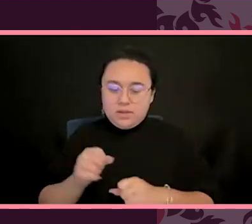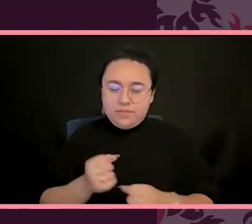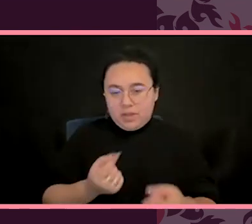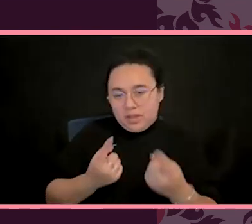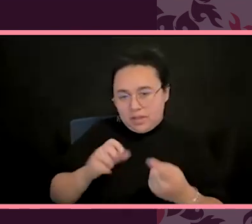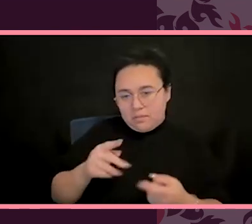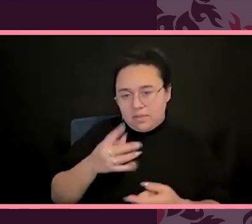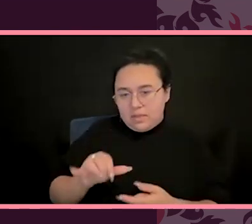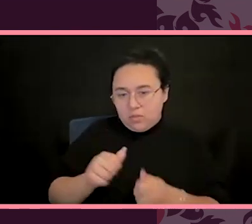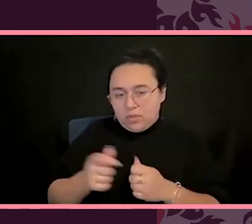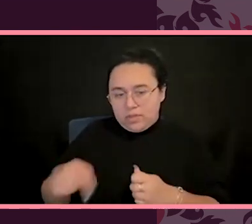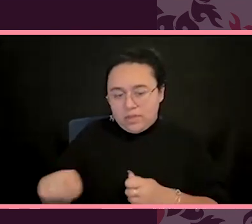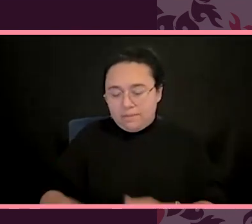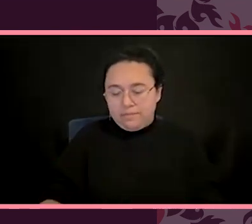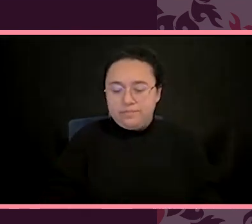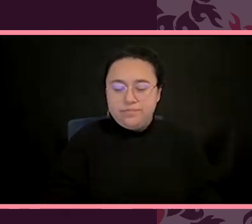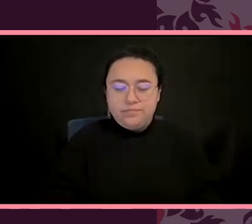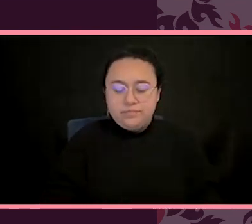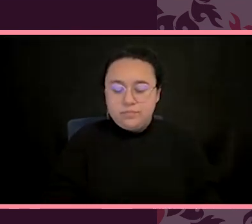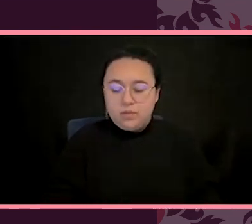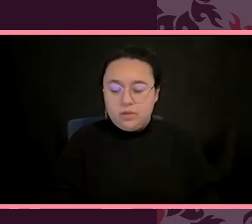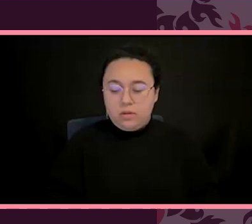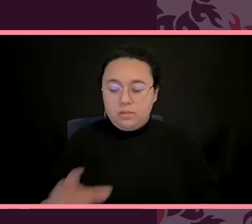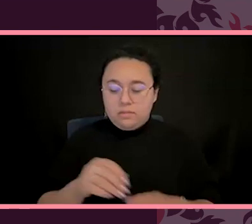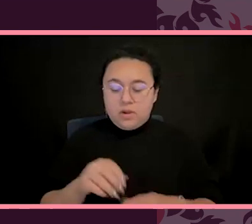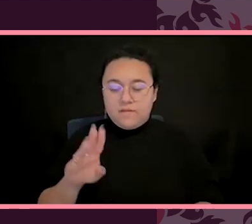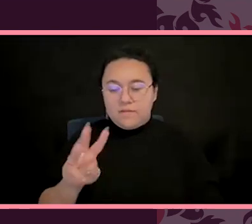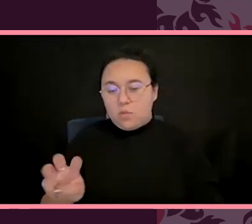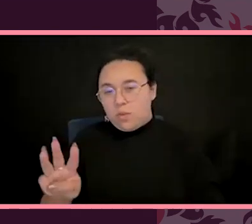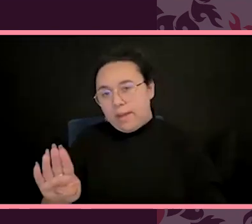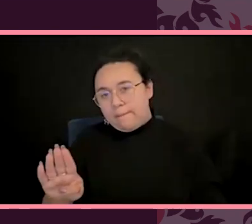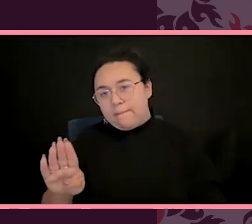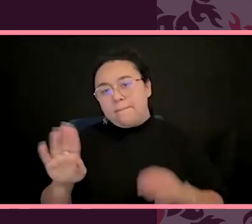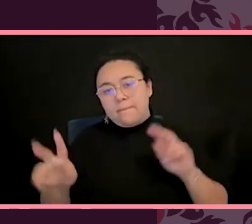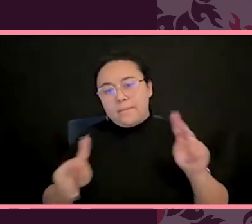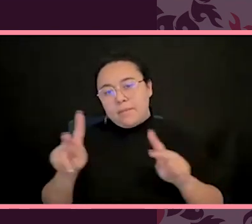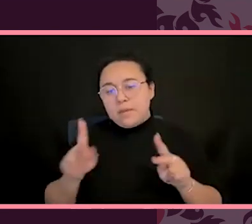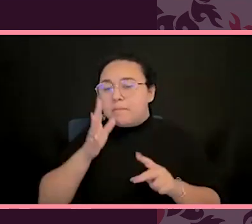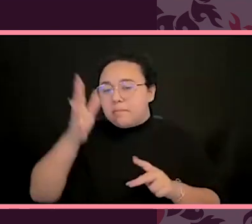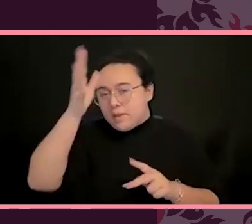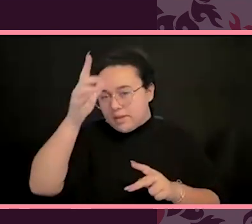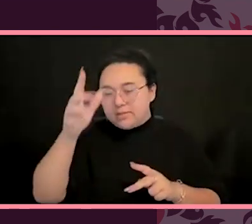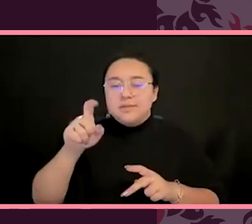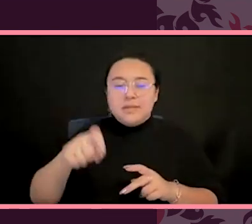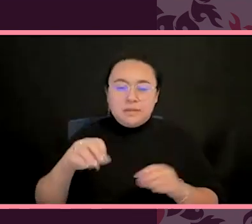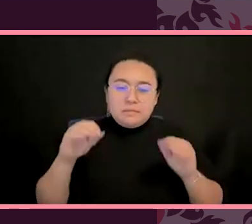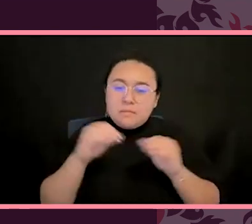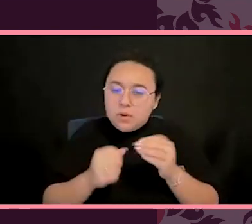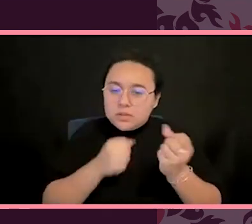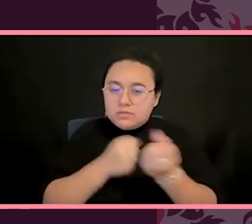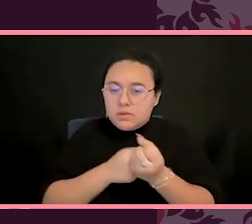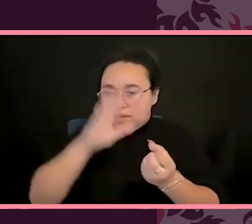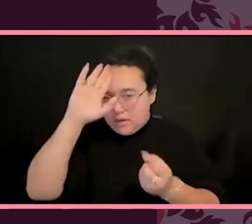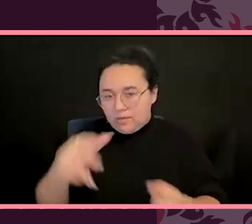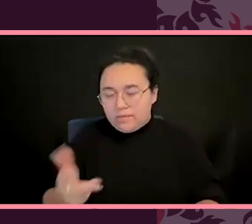them, that they're part of a bigger web. And I think parents need more support. Like, I know there are